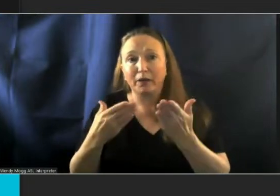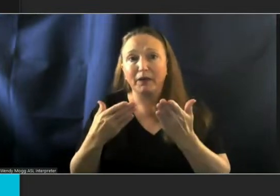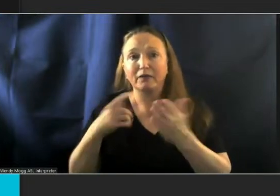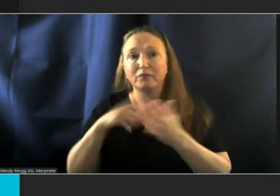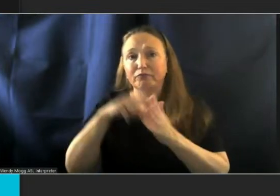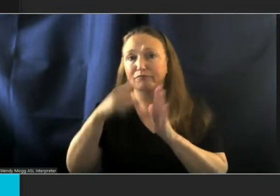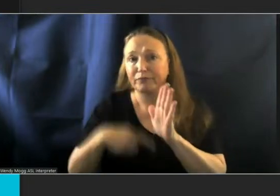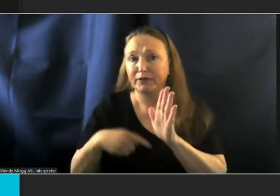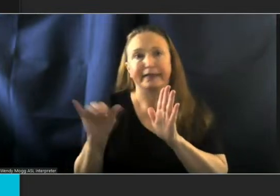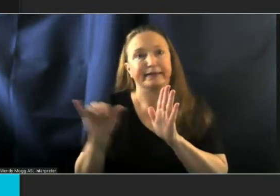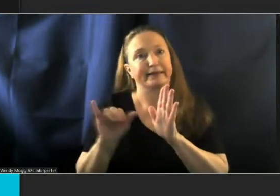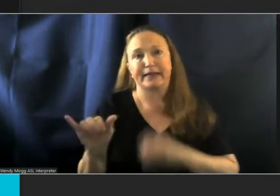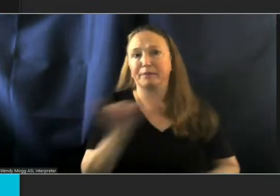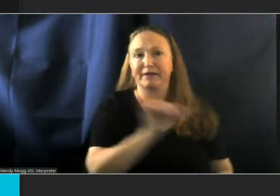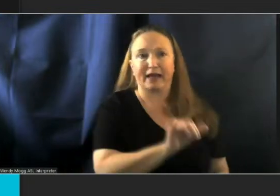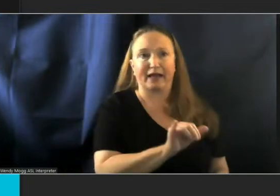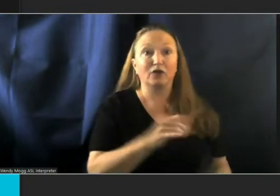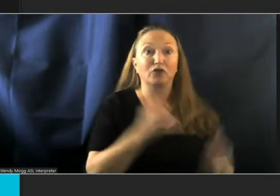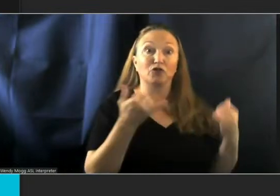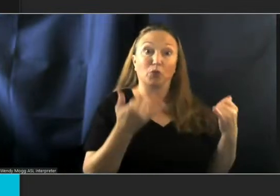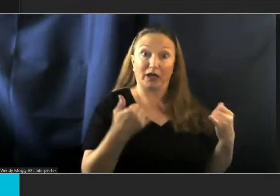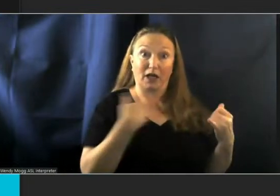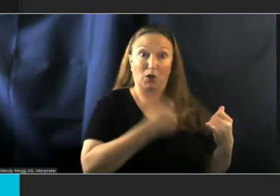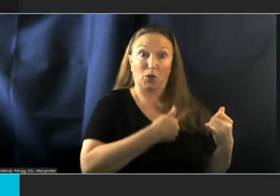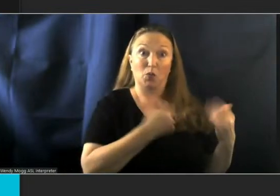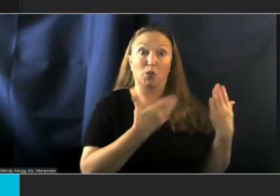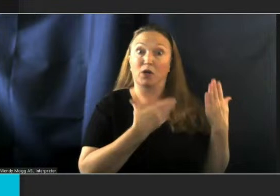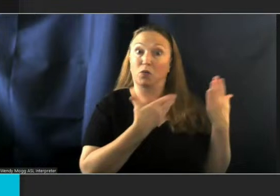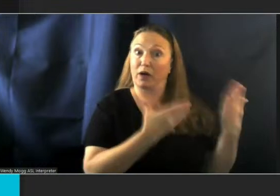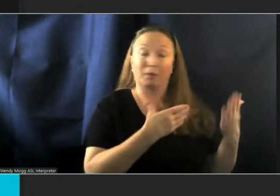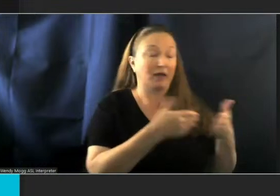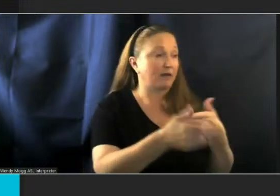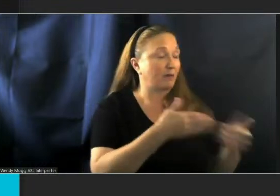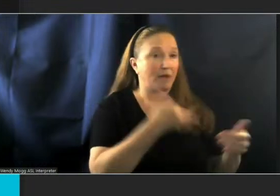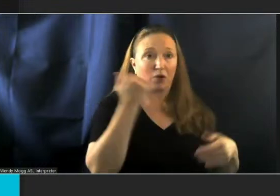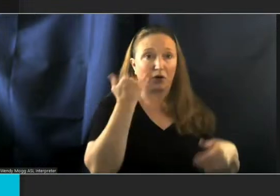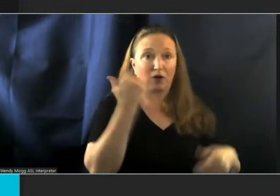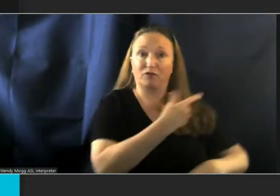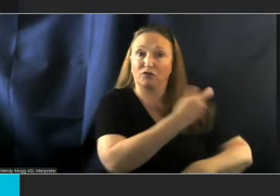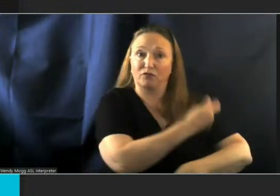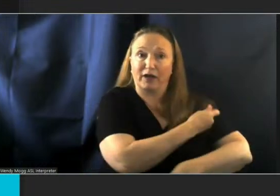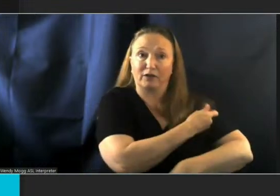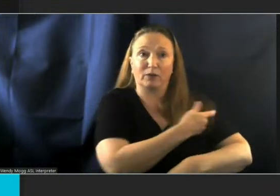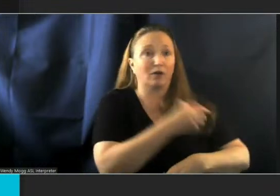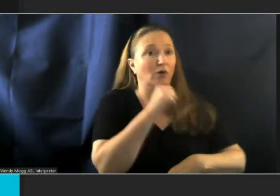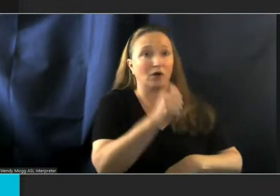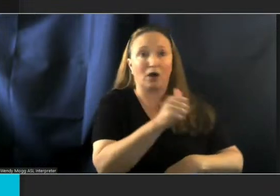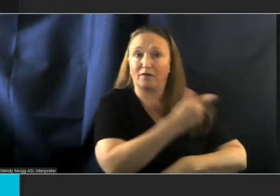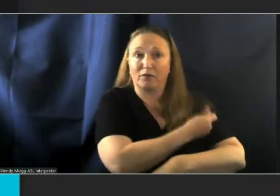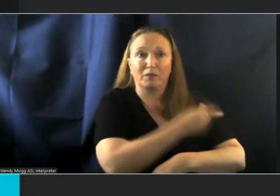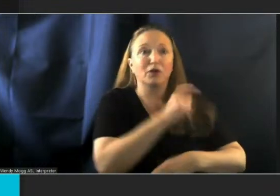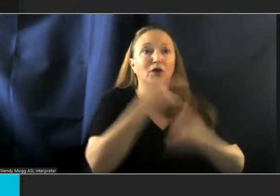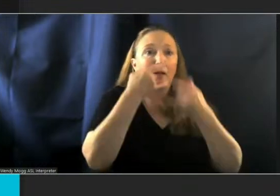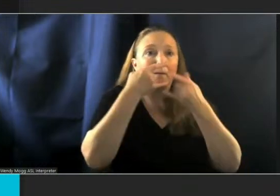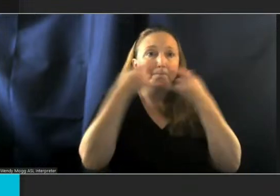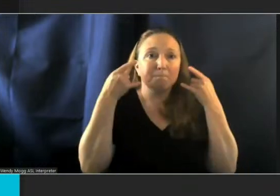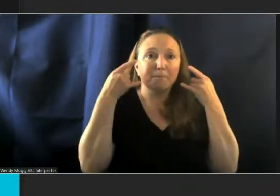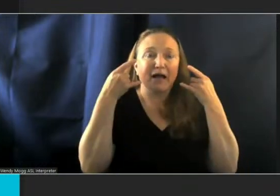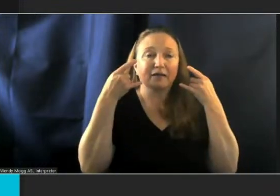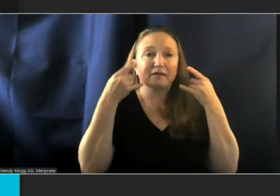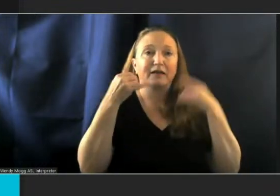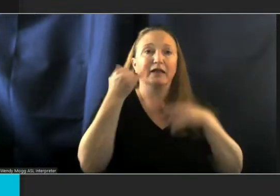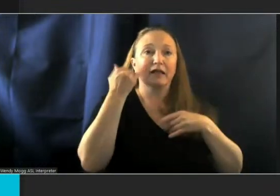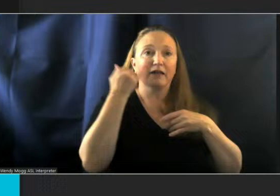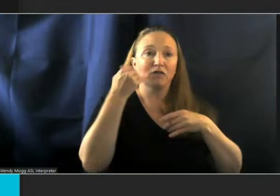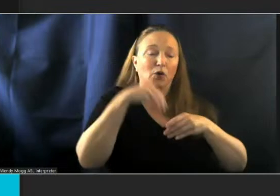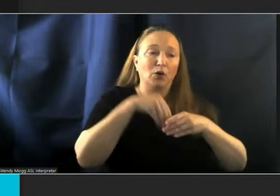reason that we're recommending that everybody, regardless of vaccination status, mask in public places indoors, is